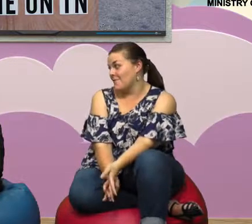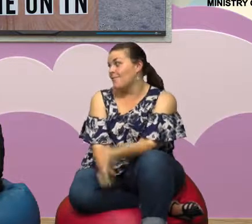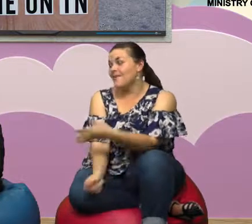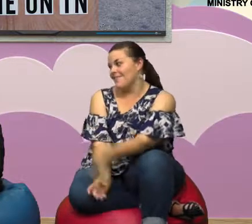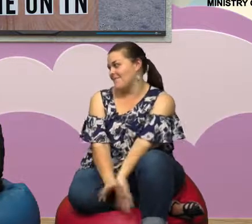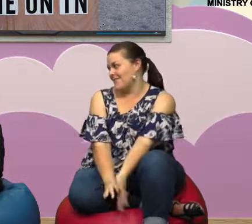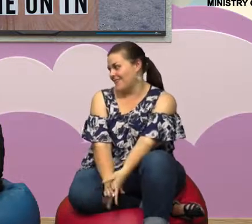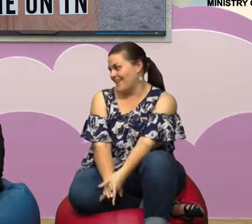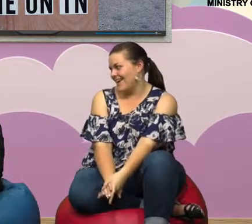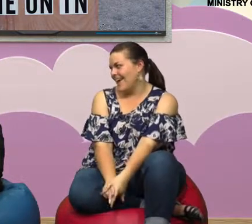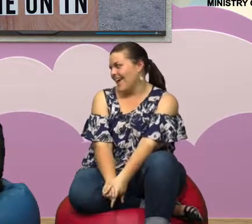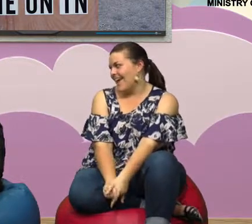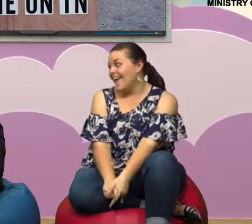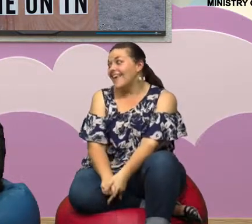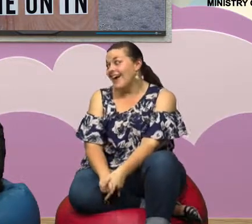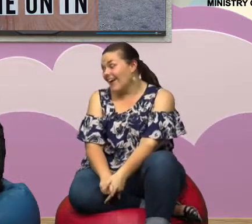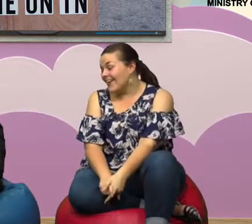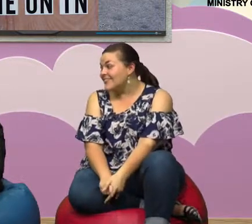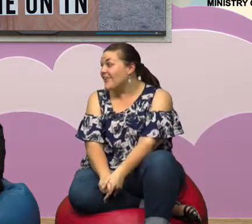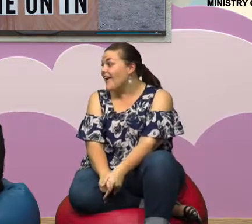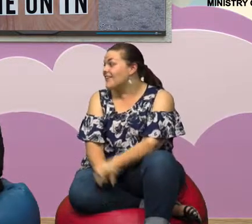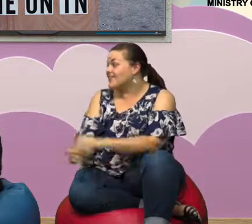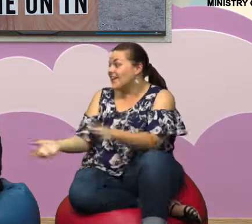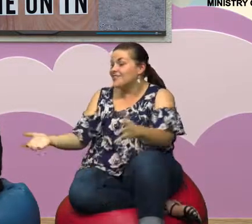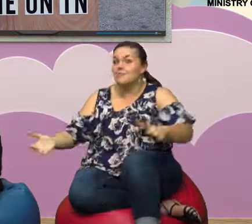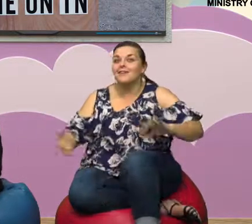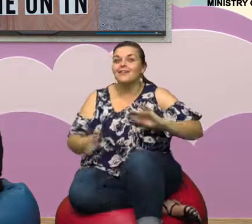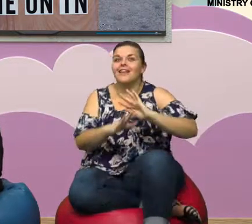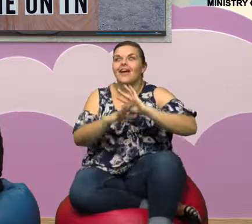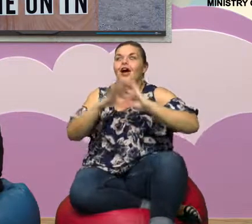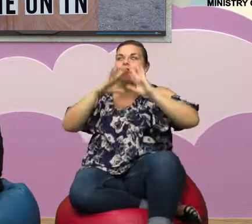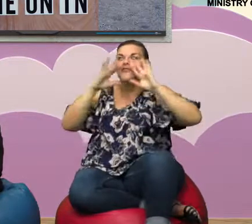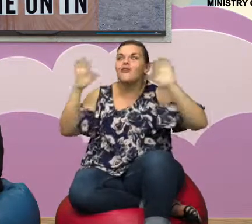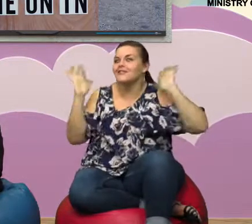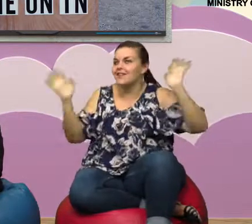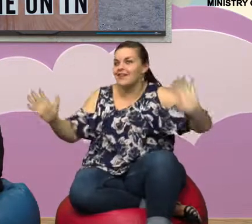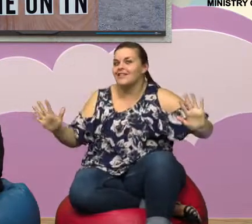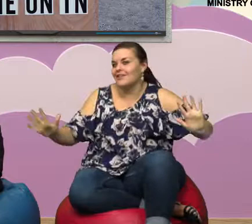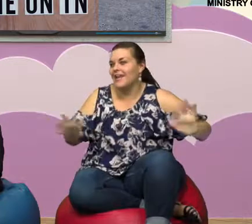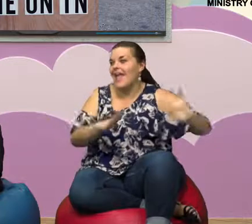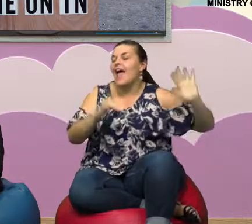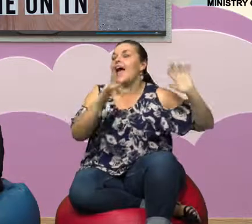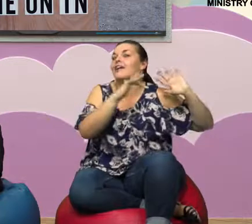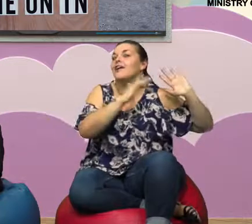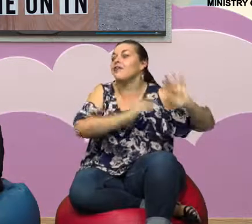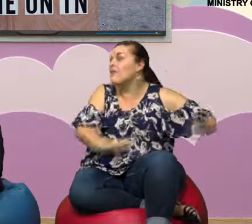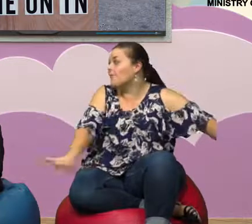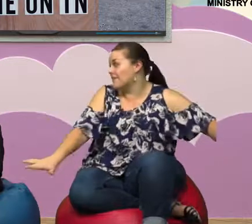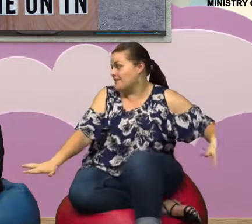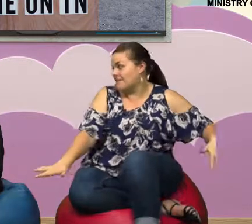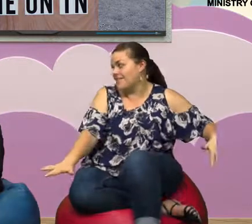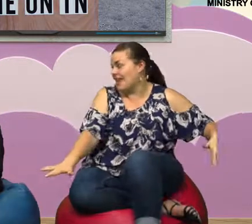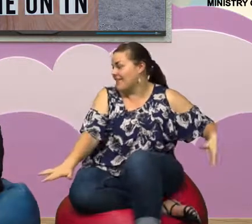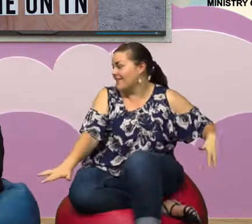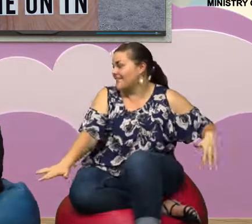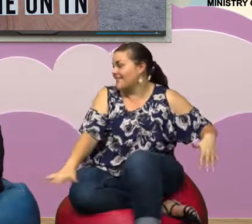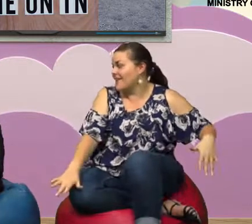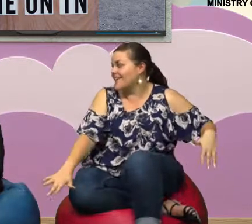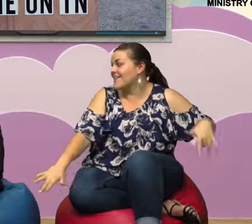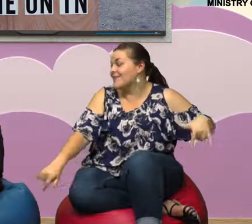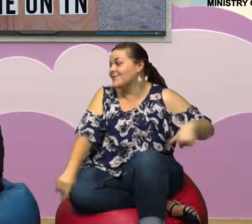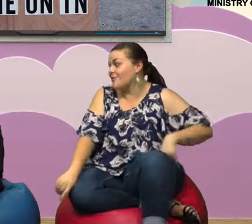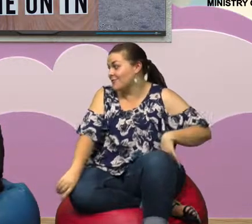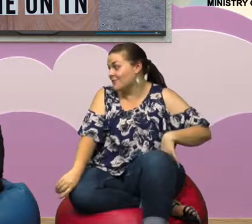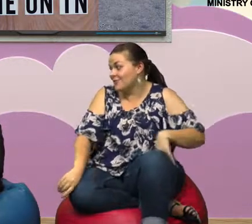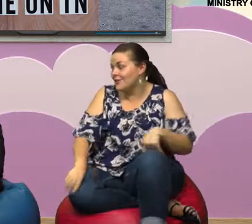we do with the ministry? Oh, wow. Yeah, so our educational booklets are like across the country and in all the different vernaculars. So